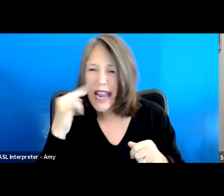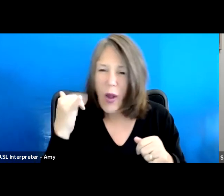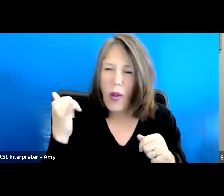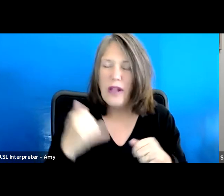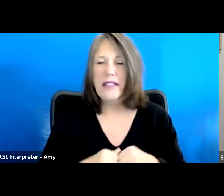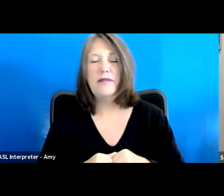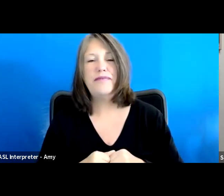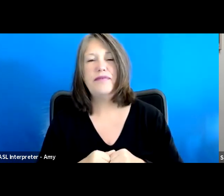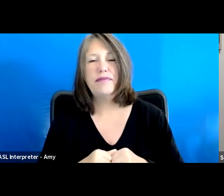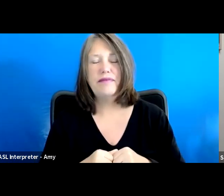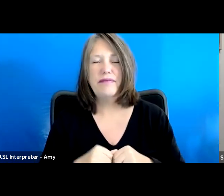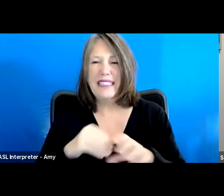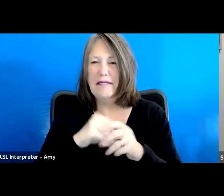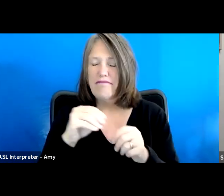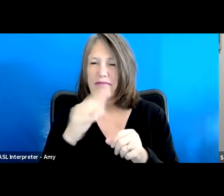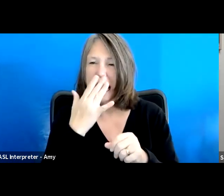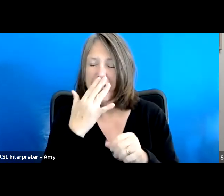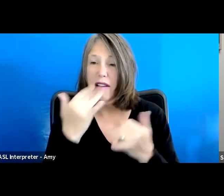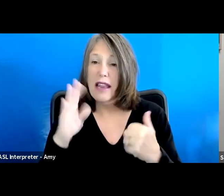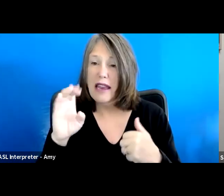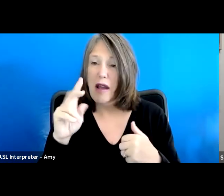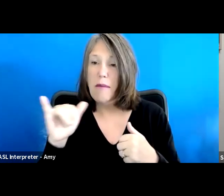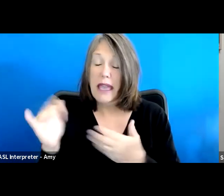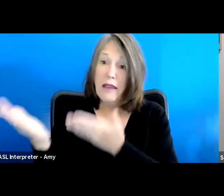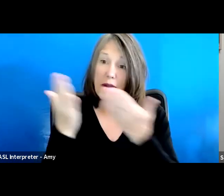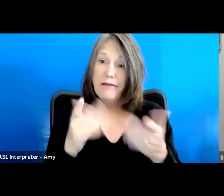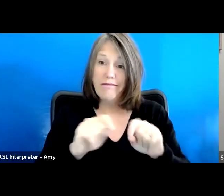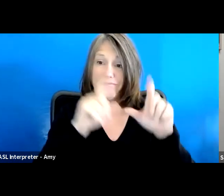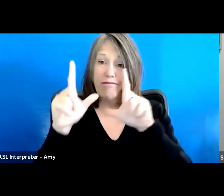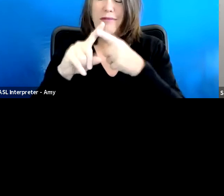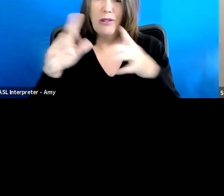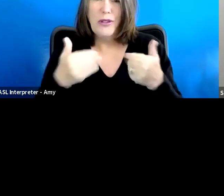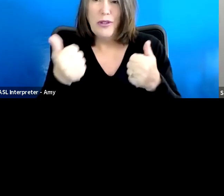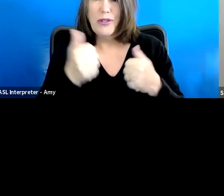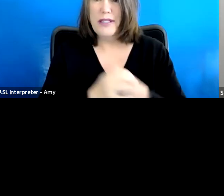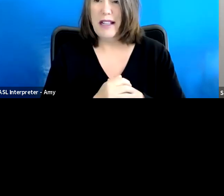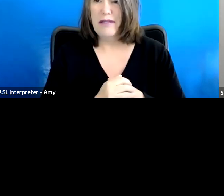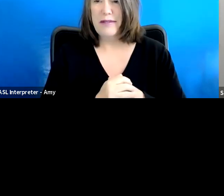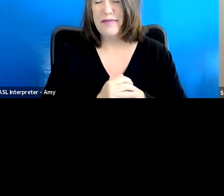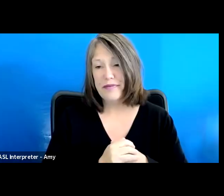color. And I will bring Becky Strife on so she can introduce herself as well.